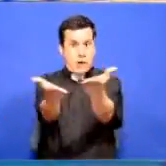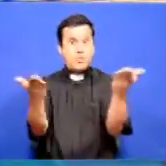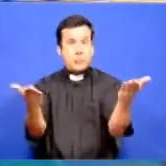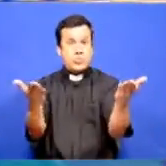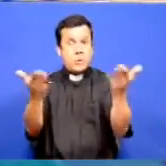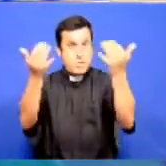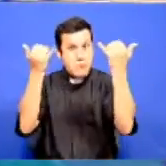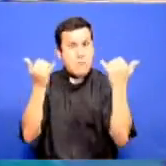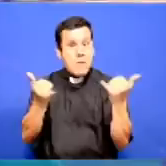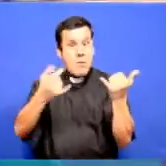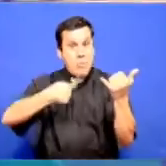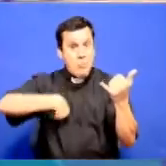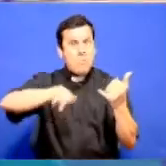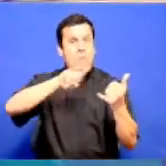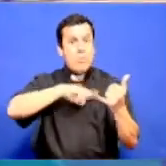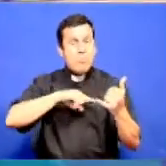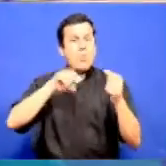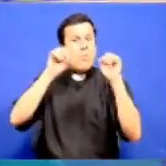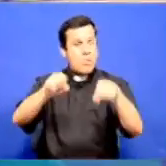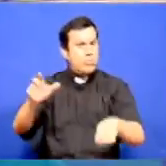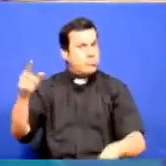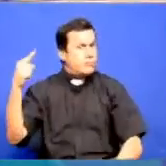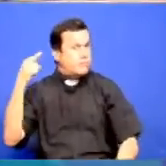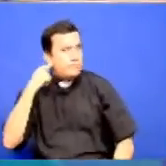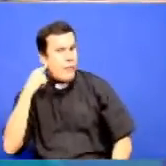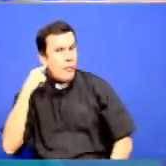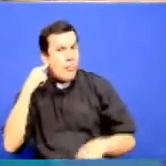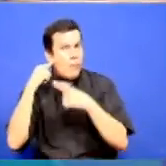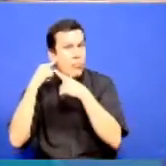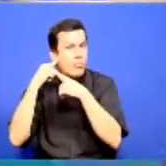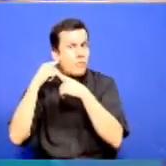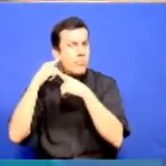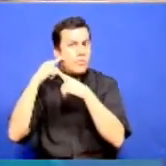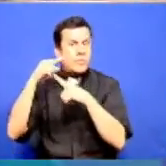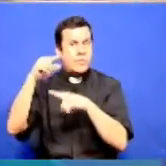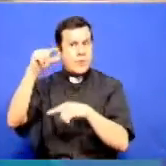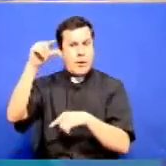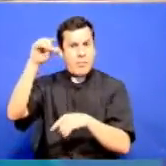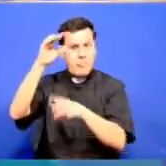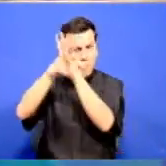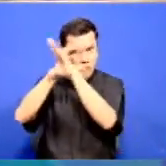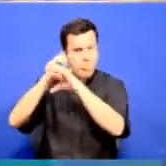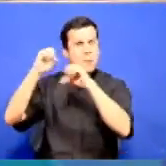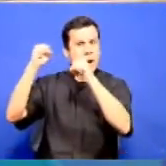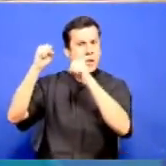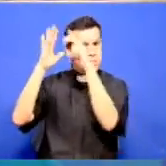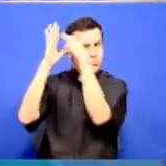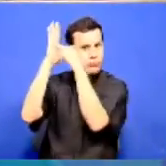our president's call to personal and social responsibility seriously.